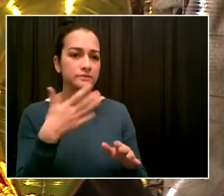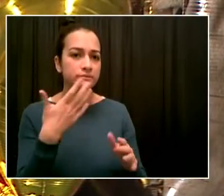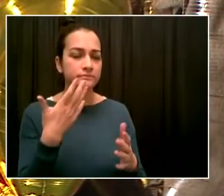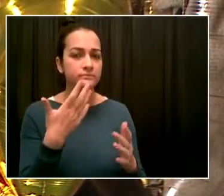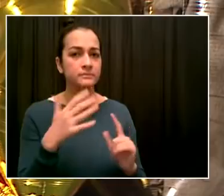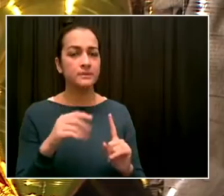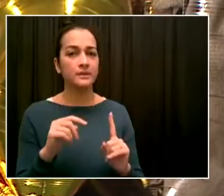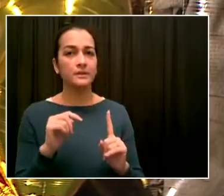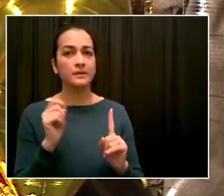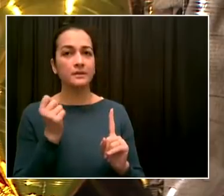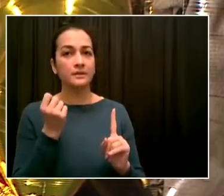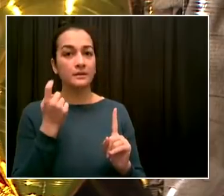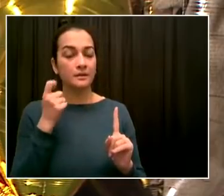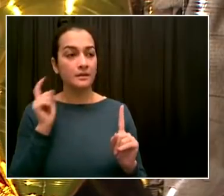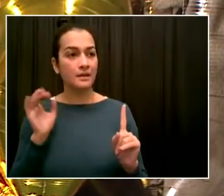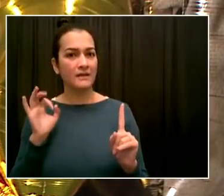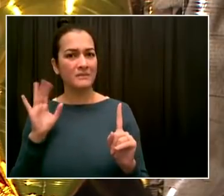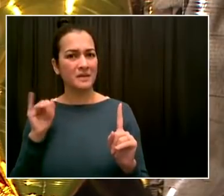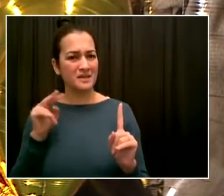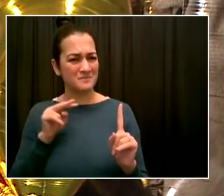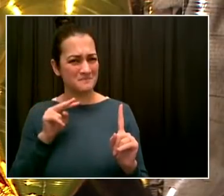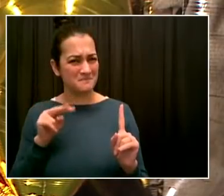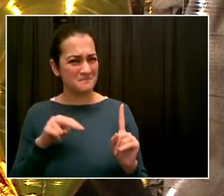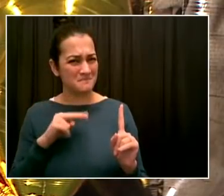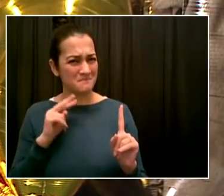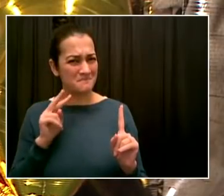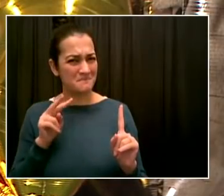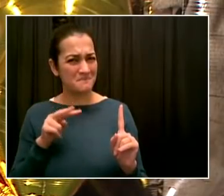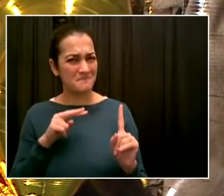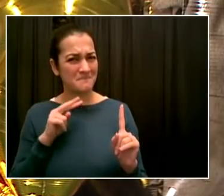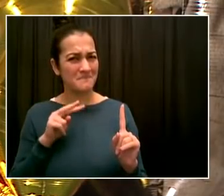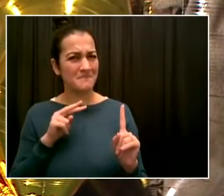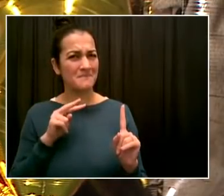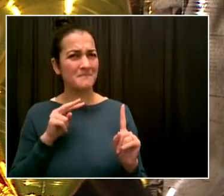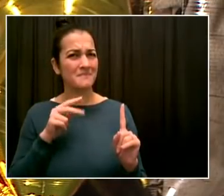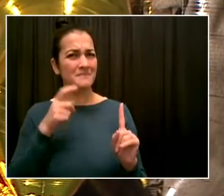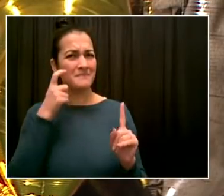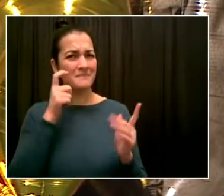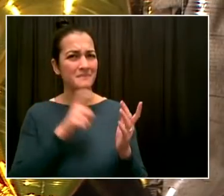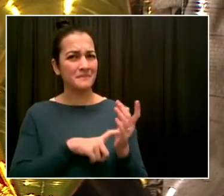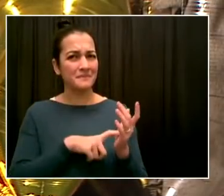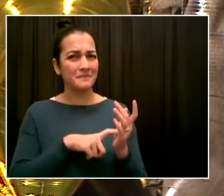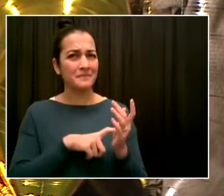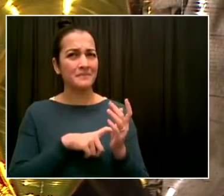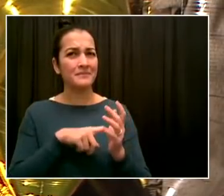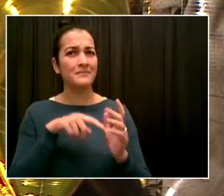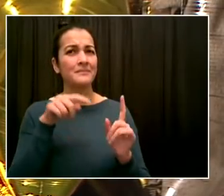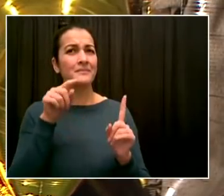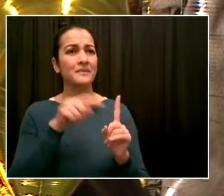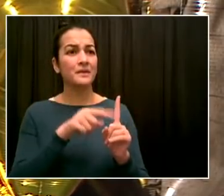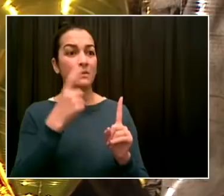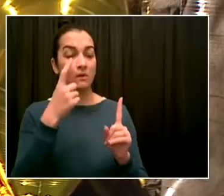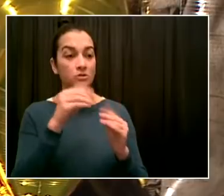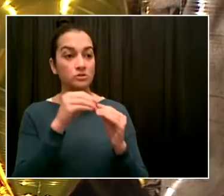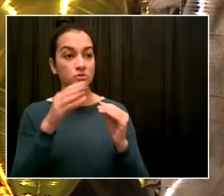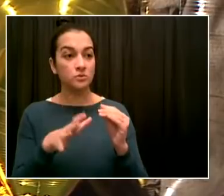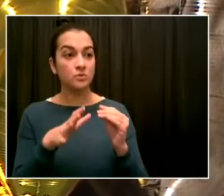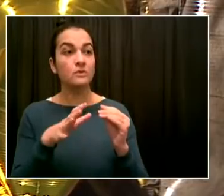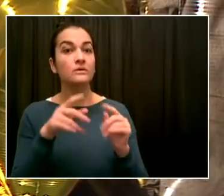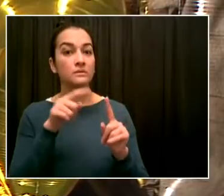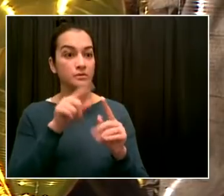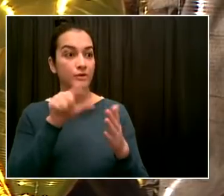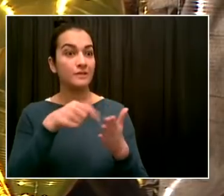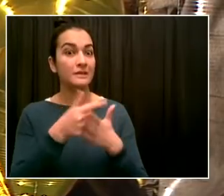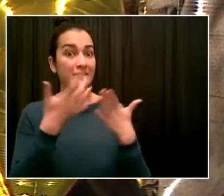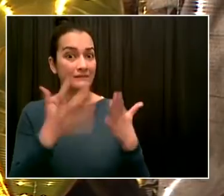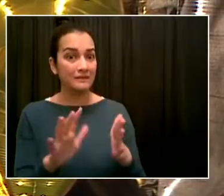but students reported by the Townsend Harris High School paper, The Classic, reported that he was. So I just wanted to get your take on it. The students are concerned that a